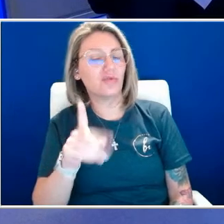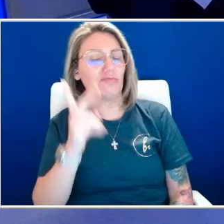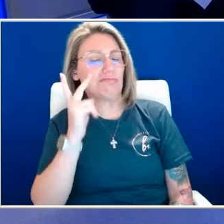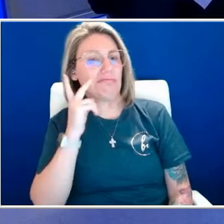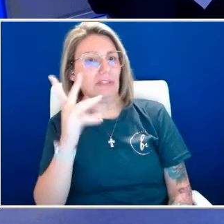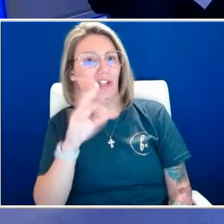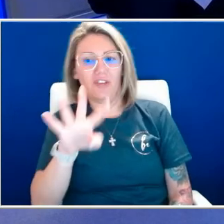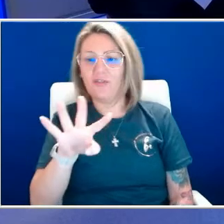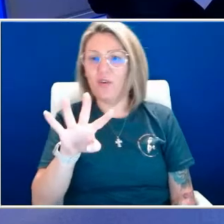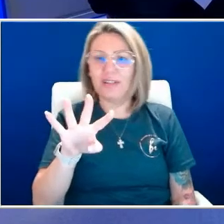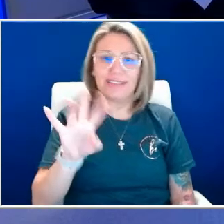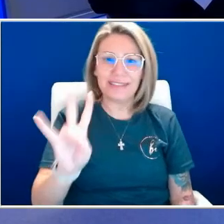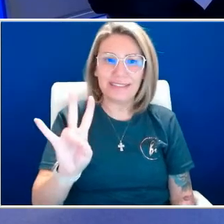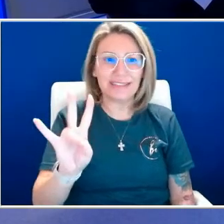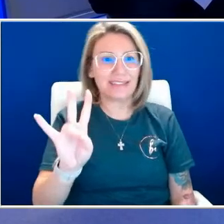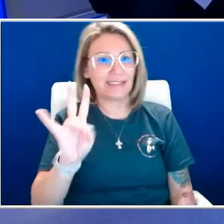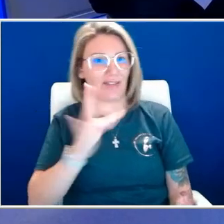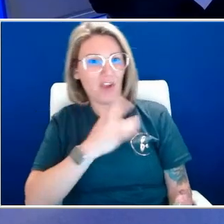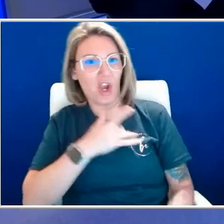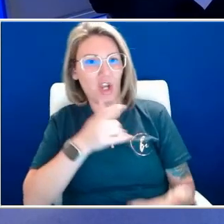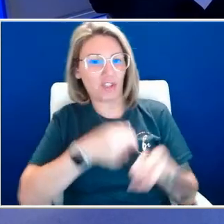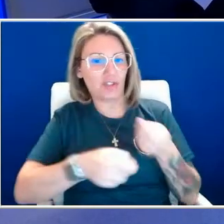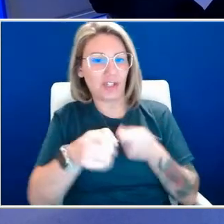2022. Your team stays very busy. What does it take